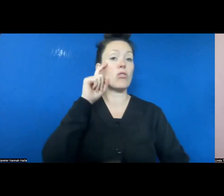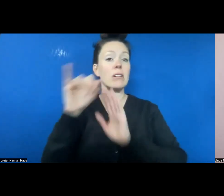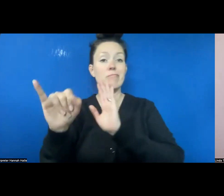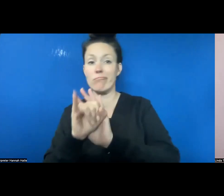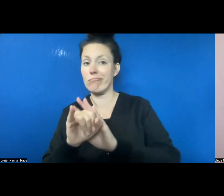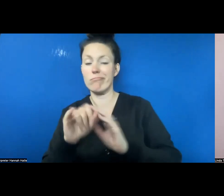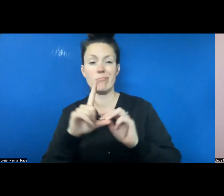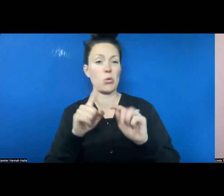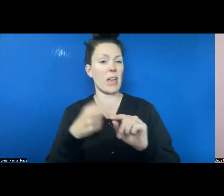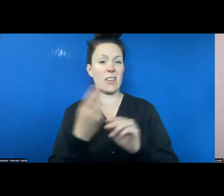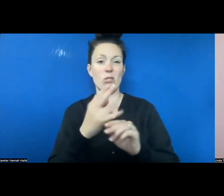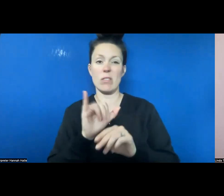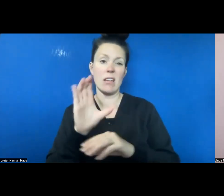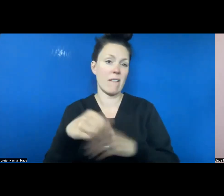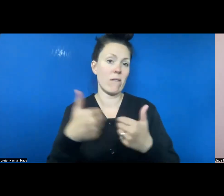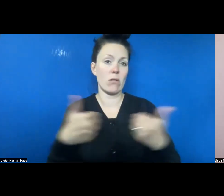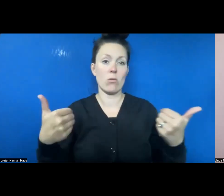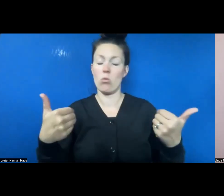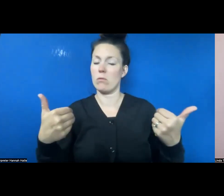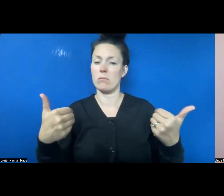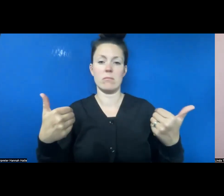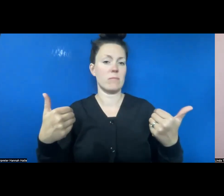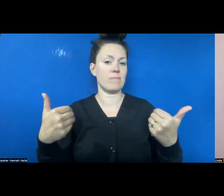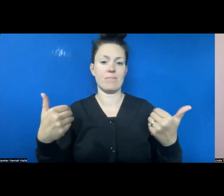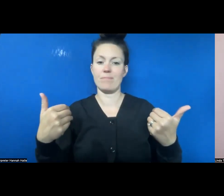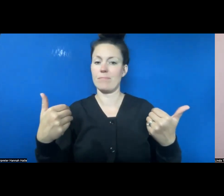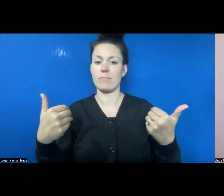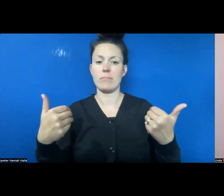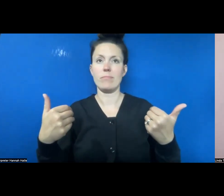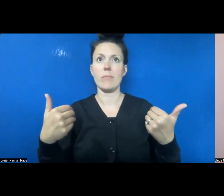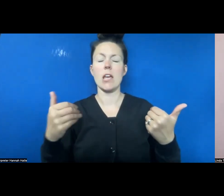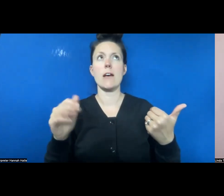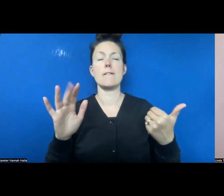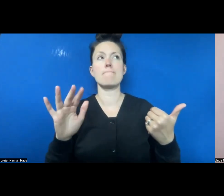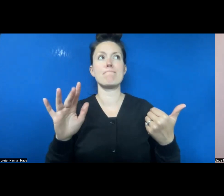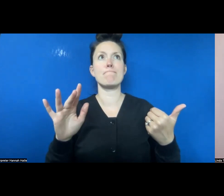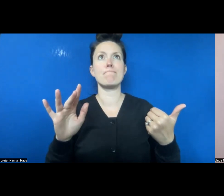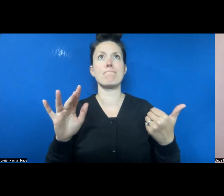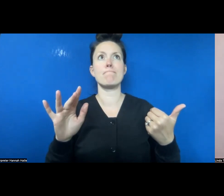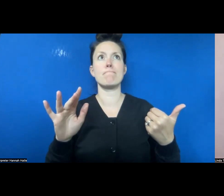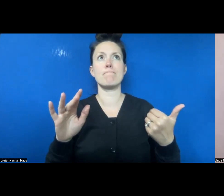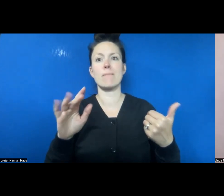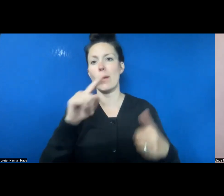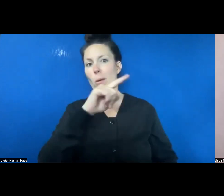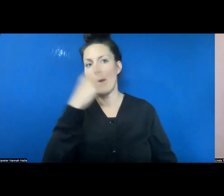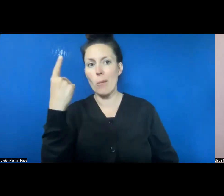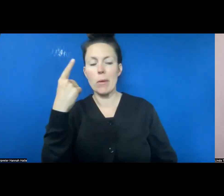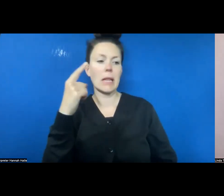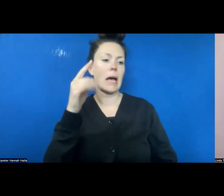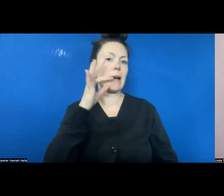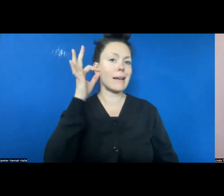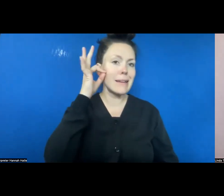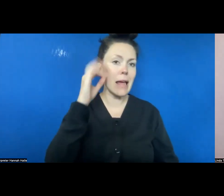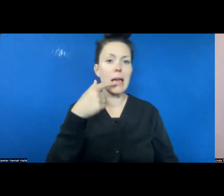standing together. Don't call us in because I'm Black or I'm Native or I'm gay